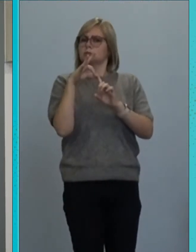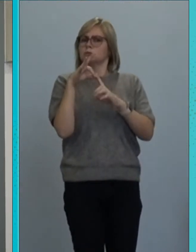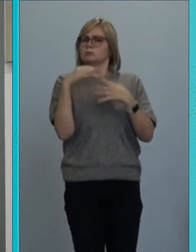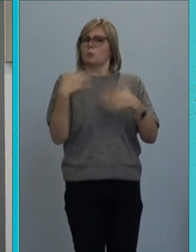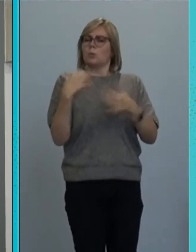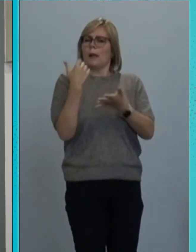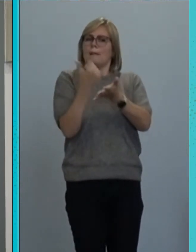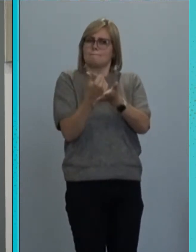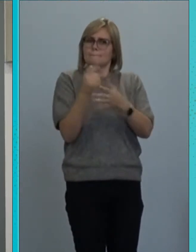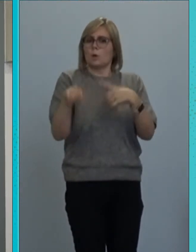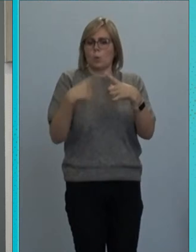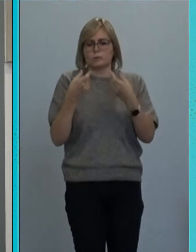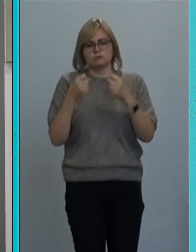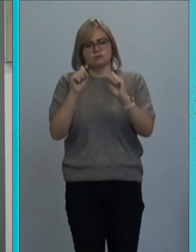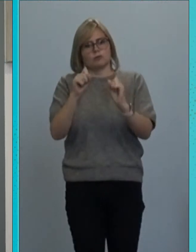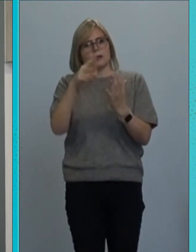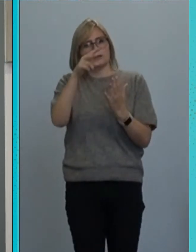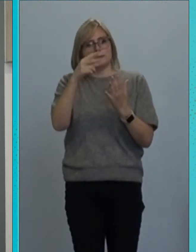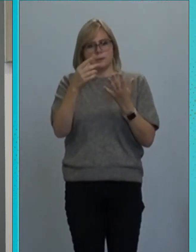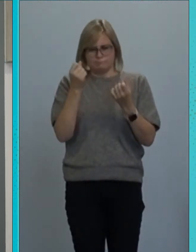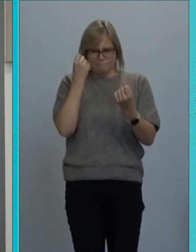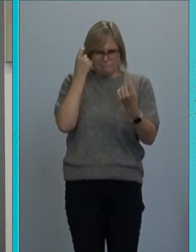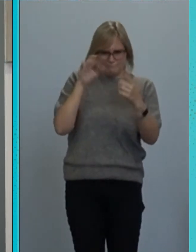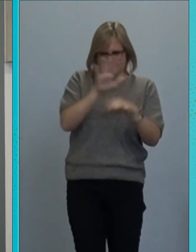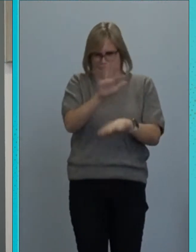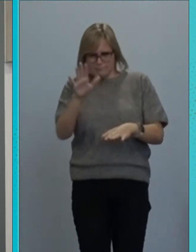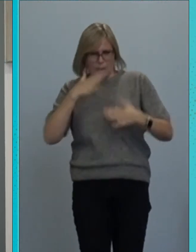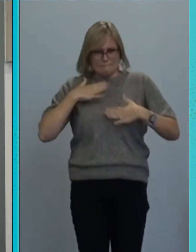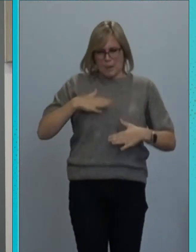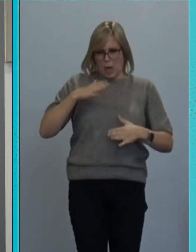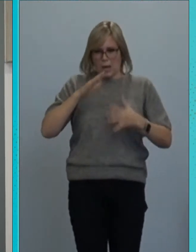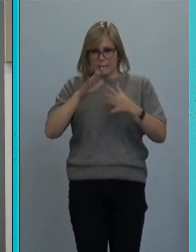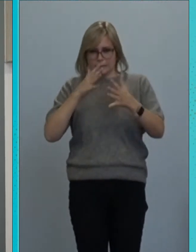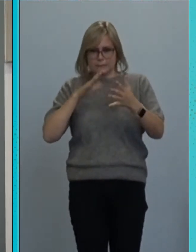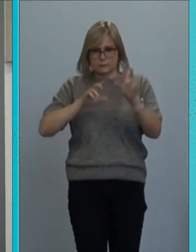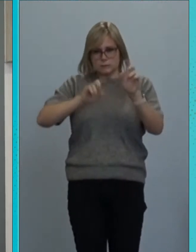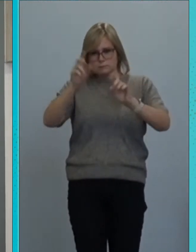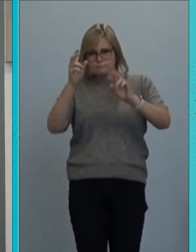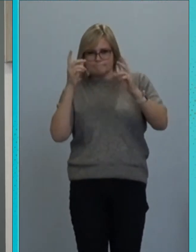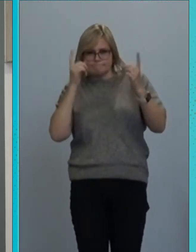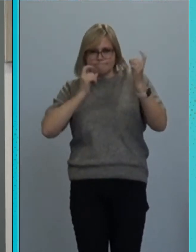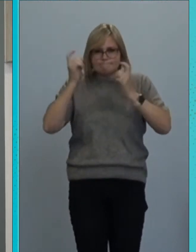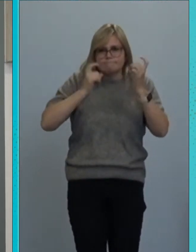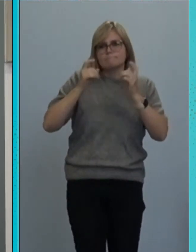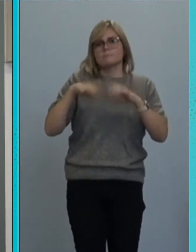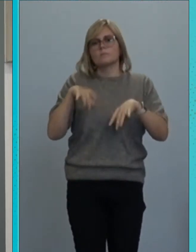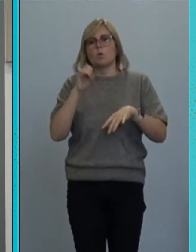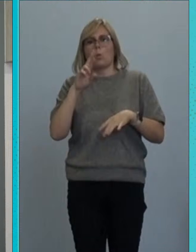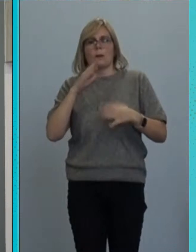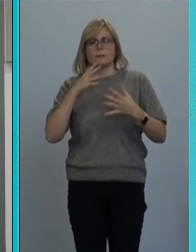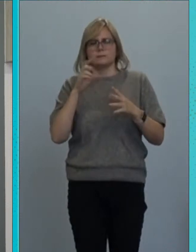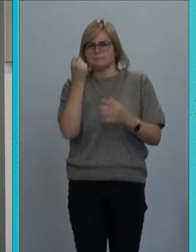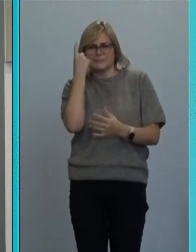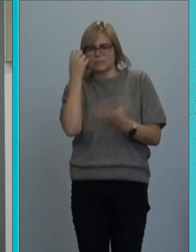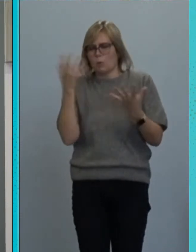you are trying to read someone's body language or gauge what they might be thinking.